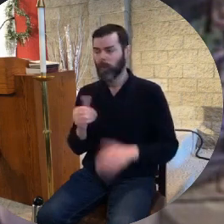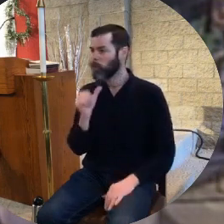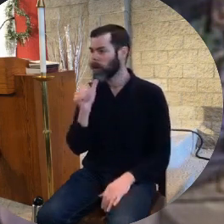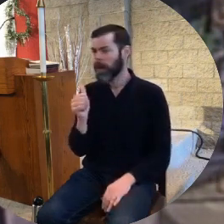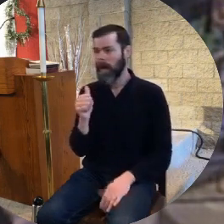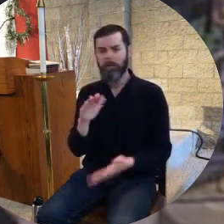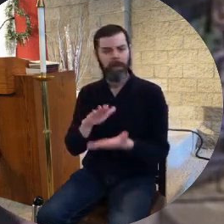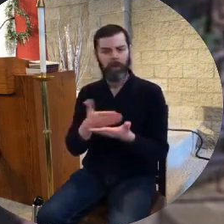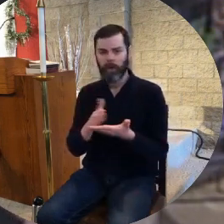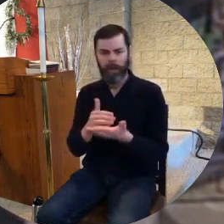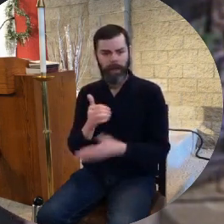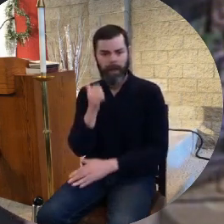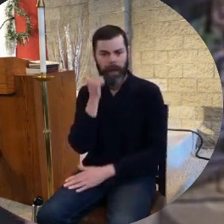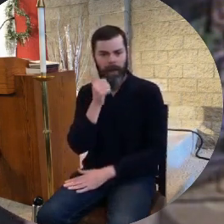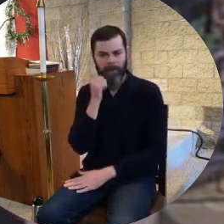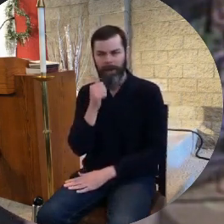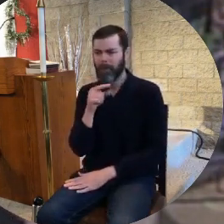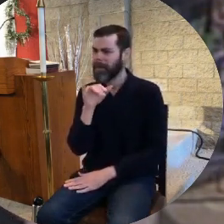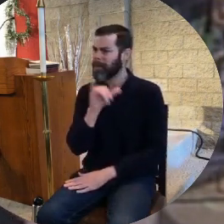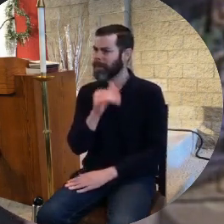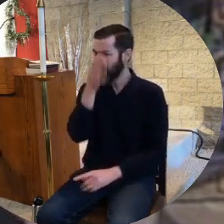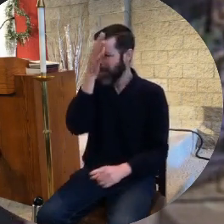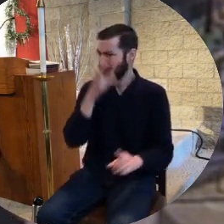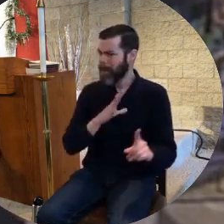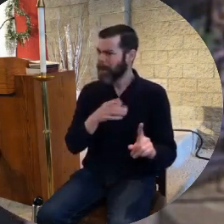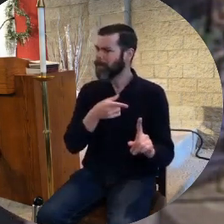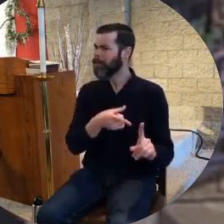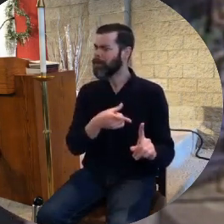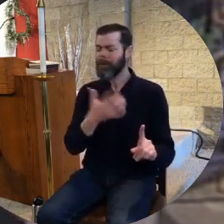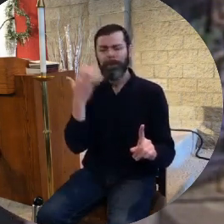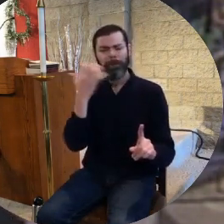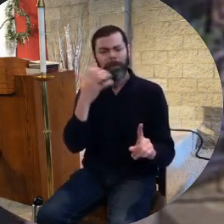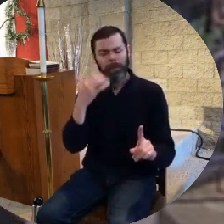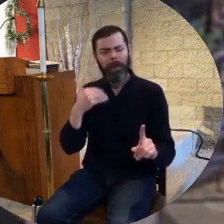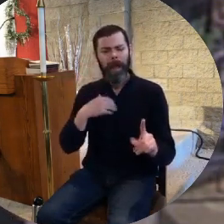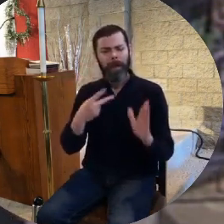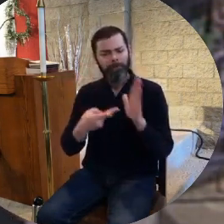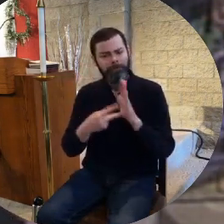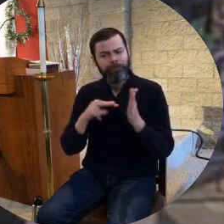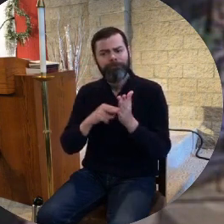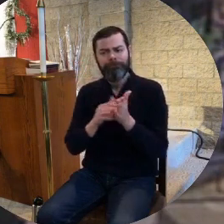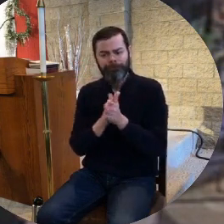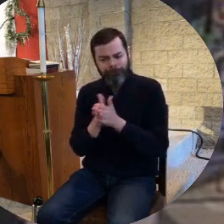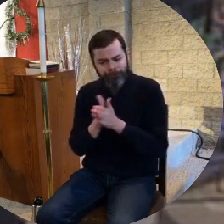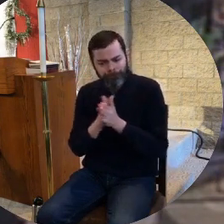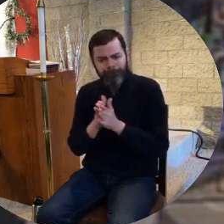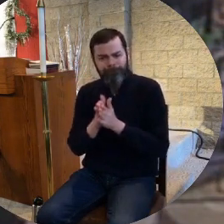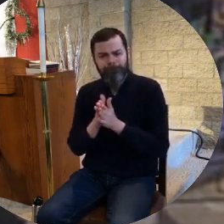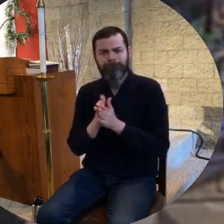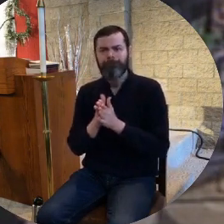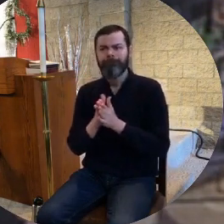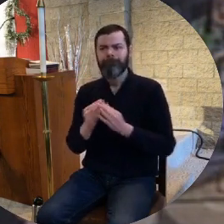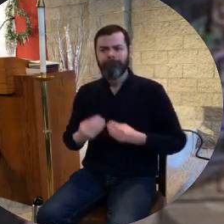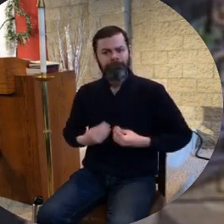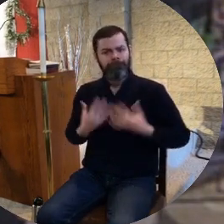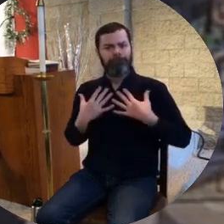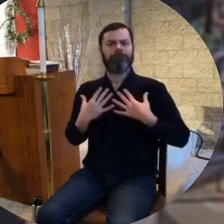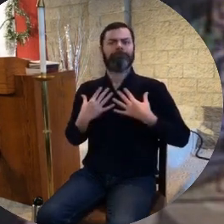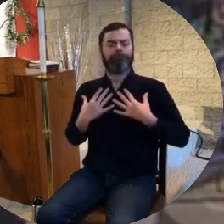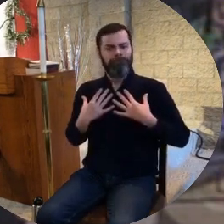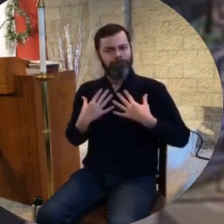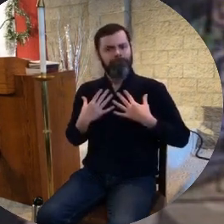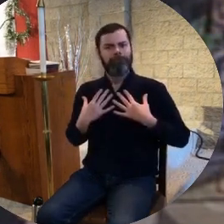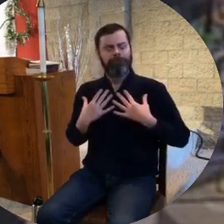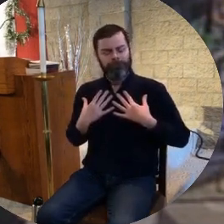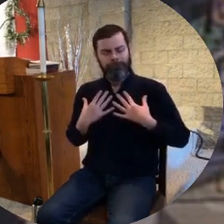kind of man he was. He was a man of purpose. He was a man of passion. He was passionate about what